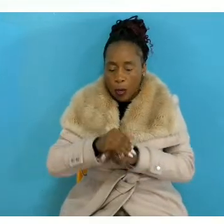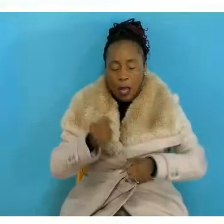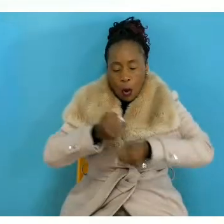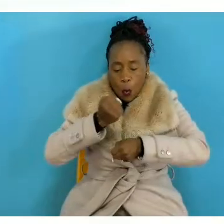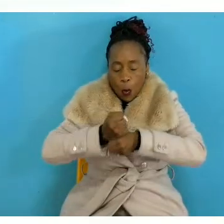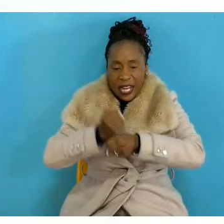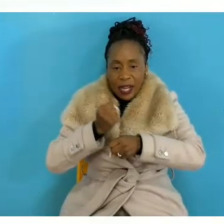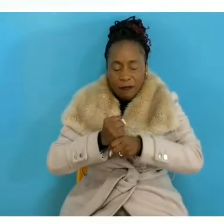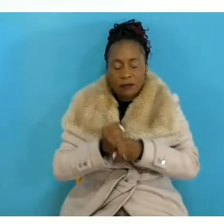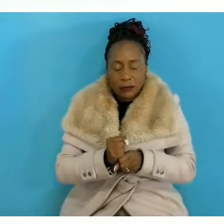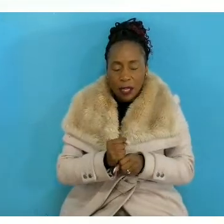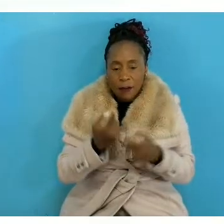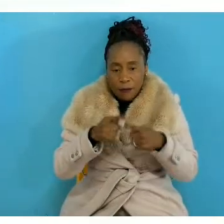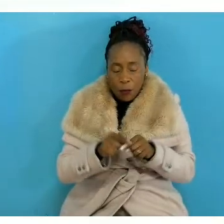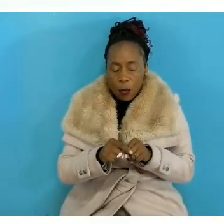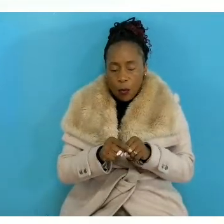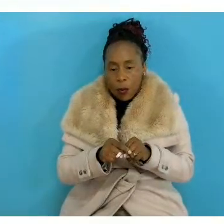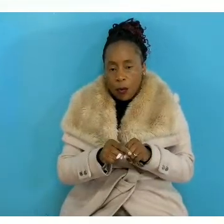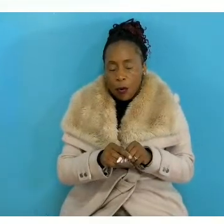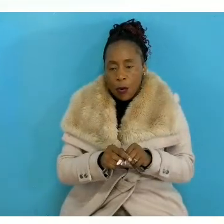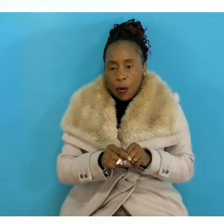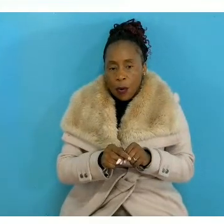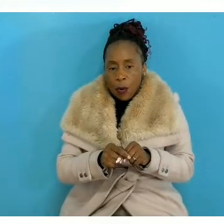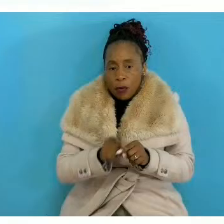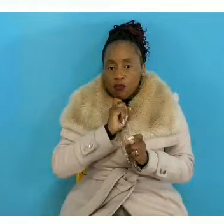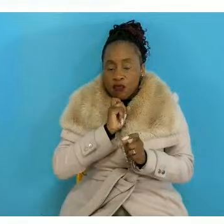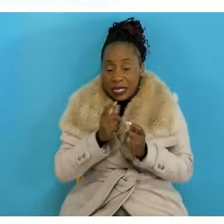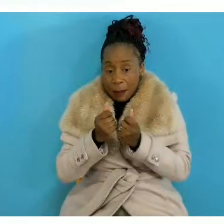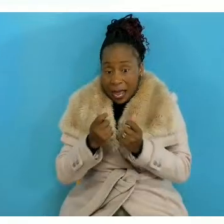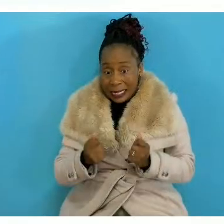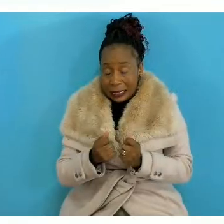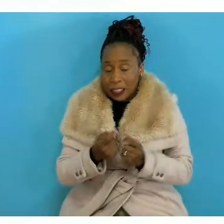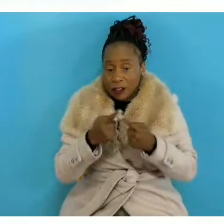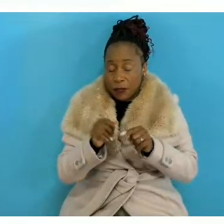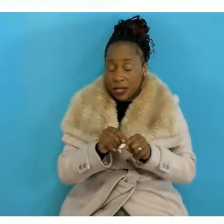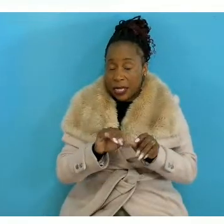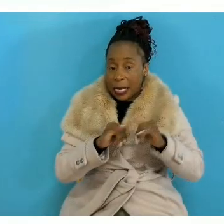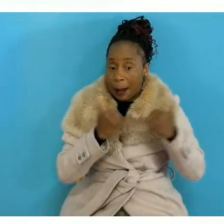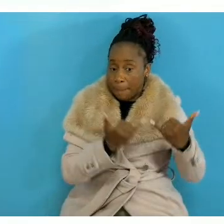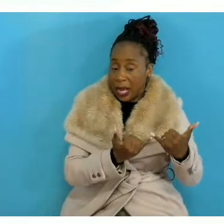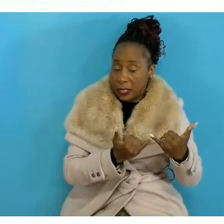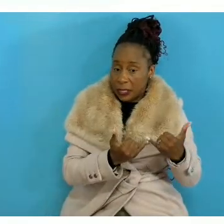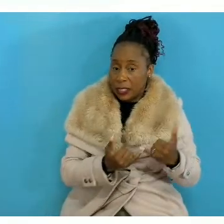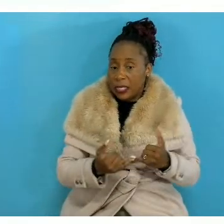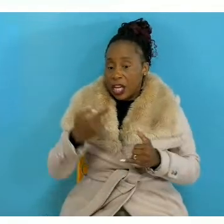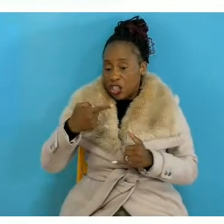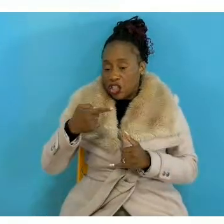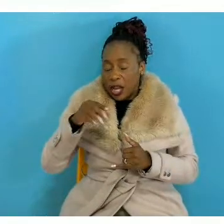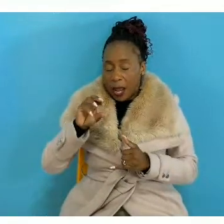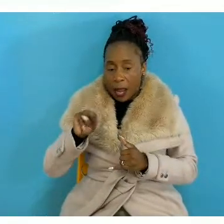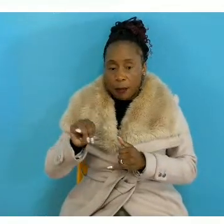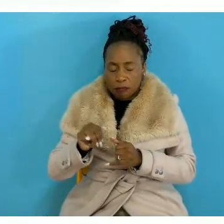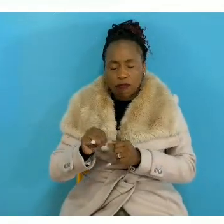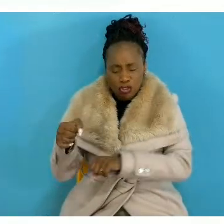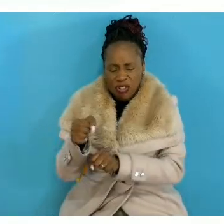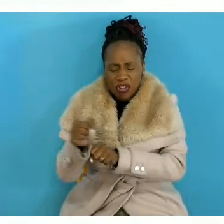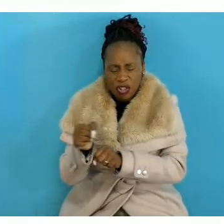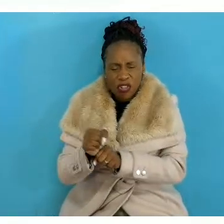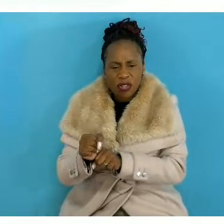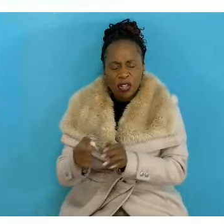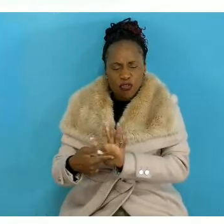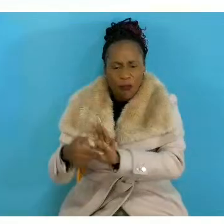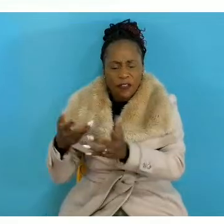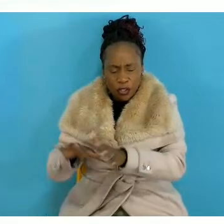for the company. And on top of that, from what GM strategy is presented in terms of financial support